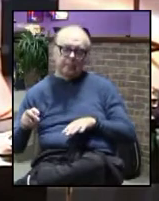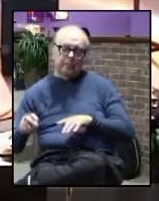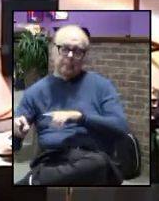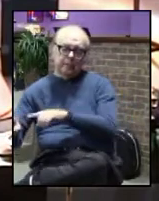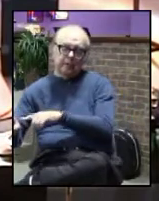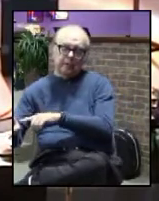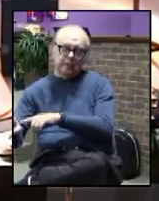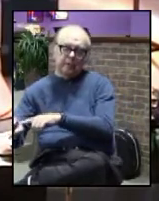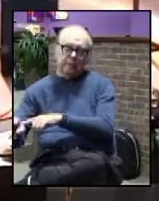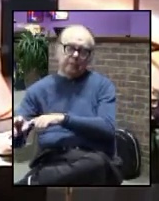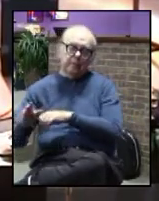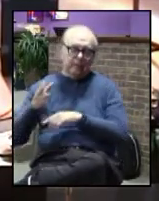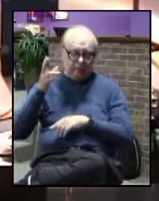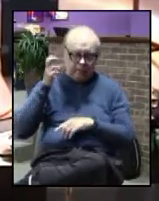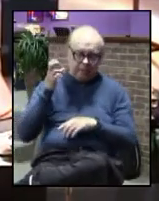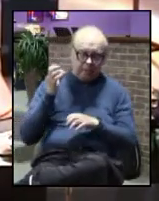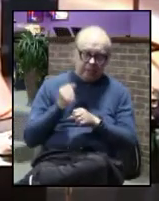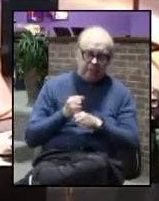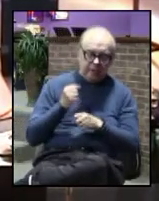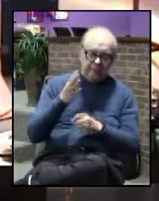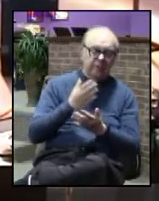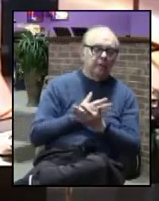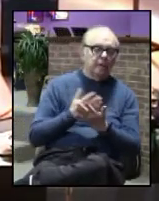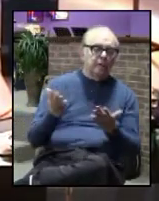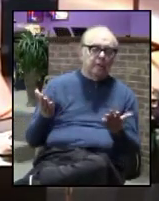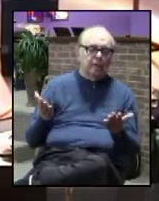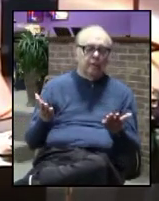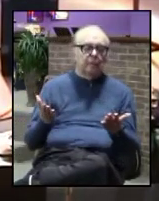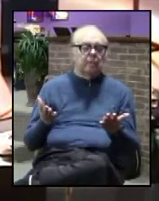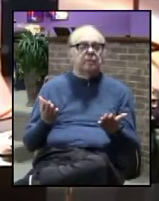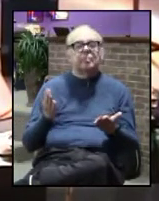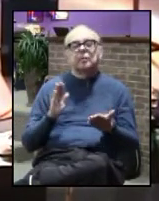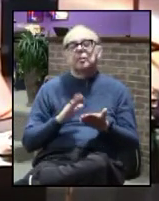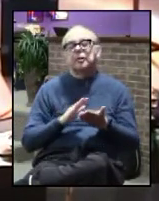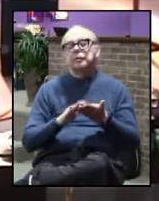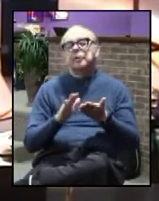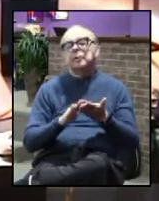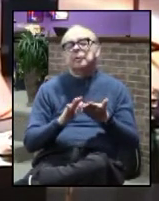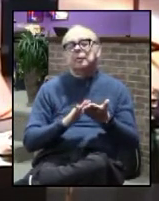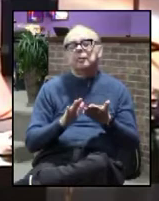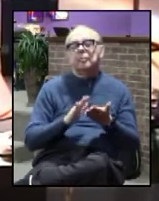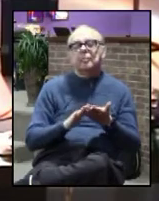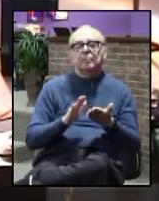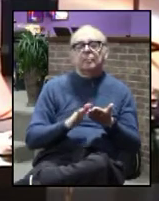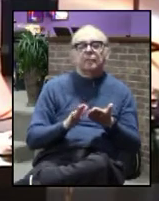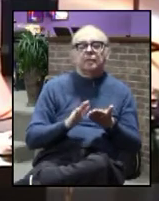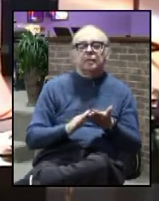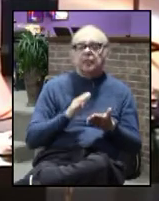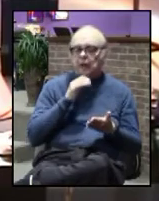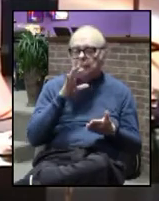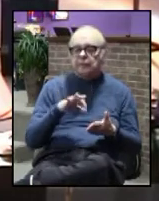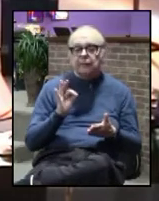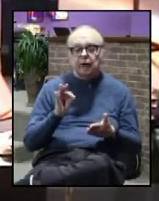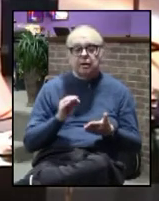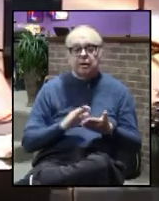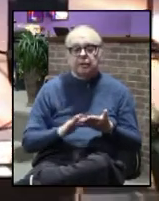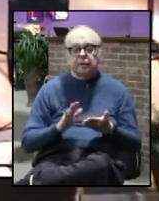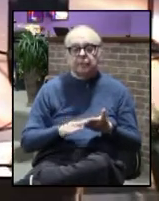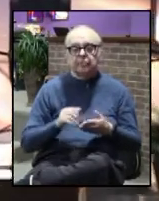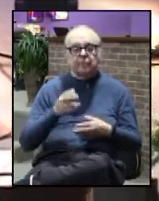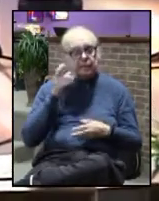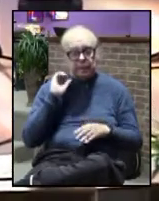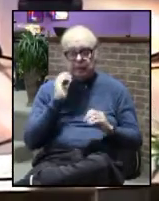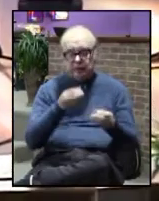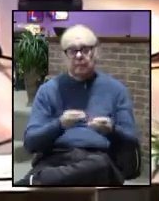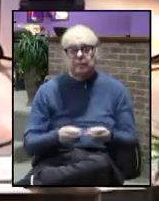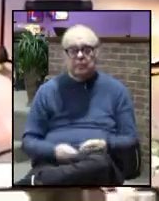drift, Satan is going to give you every little excuse. And you ain't going to have to find any. He'll give them to you. You